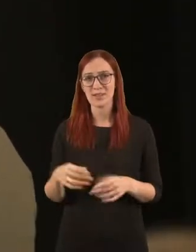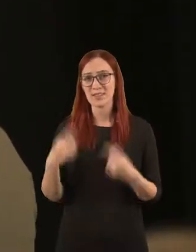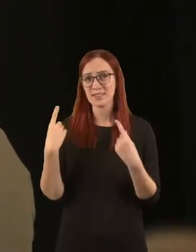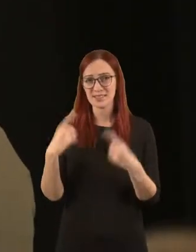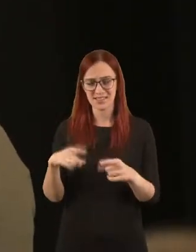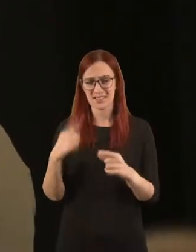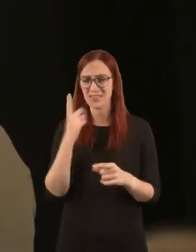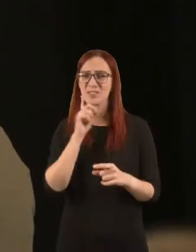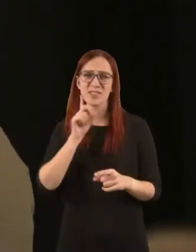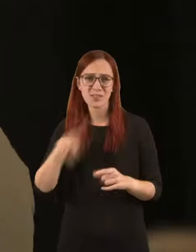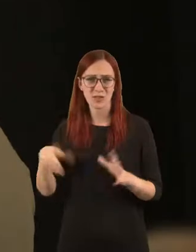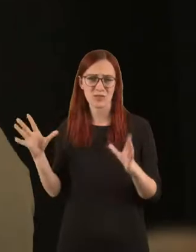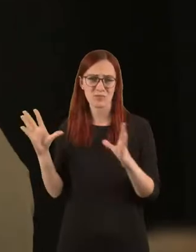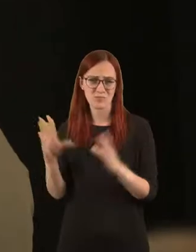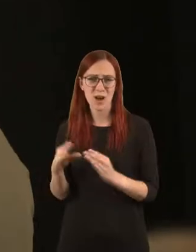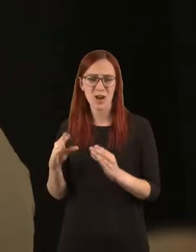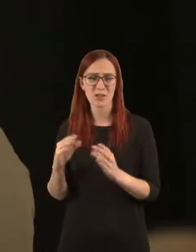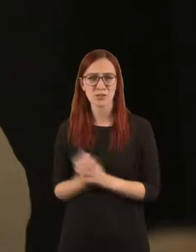vehicles.